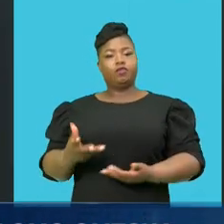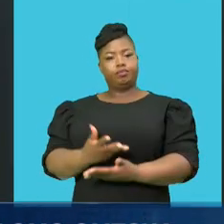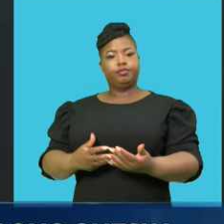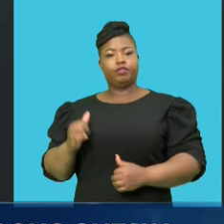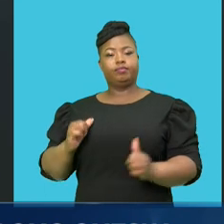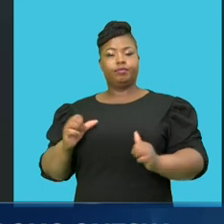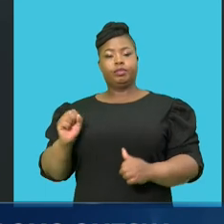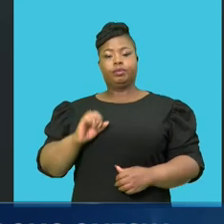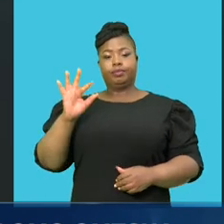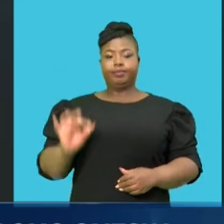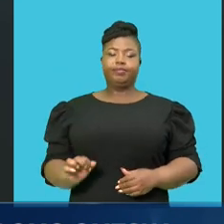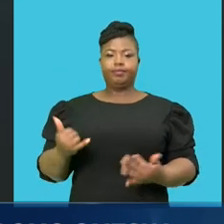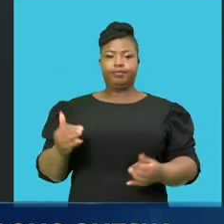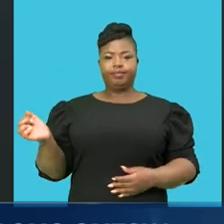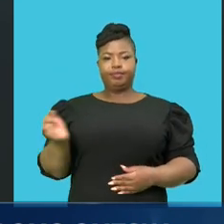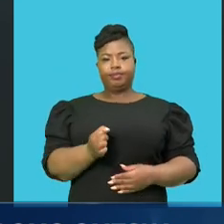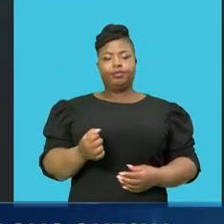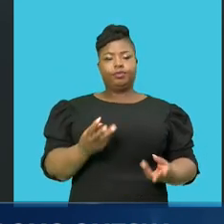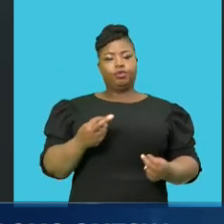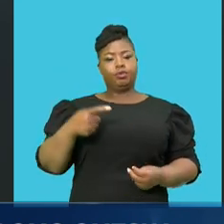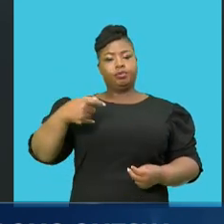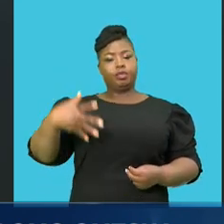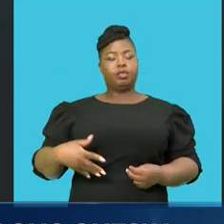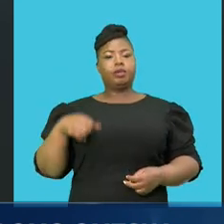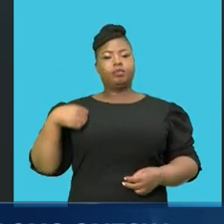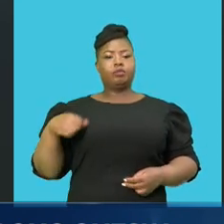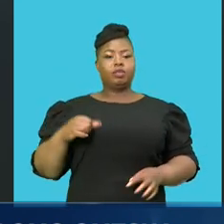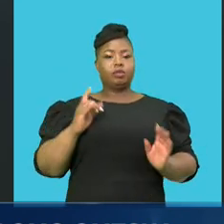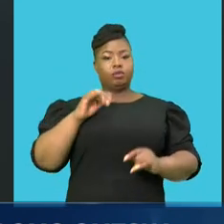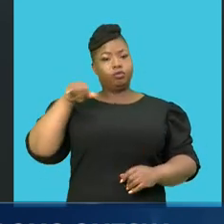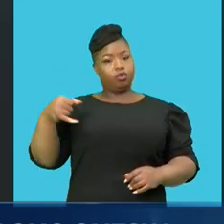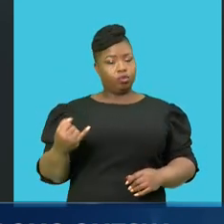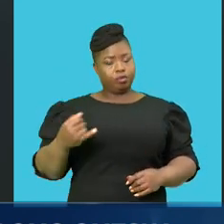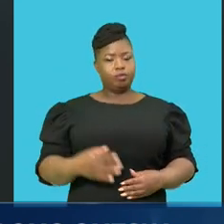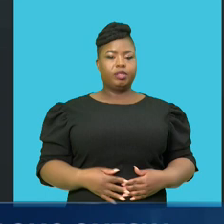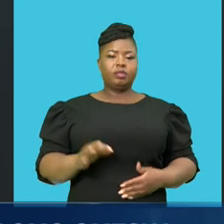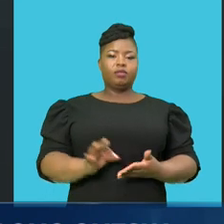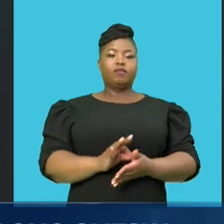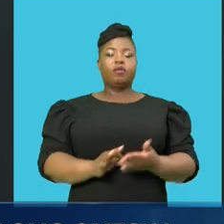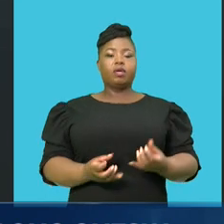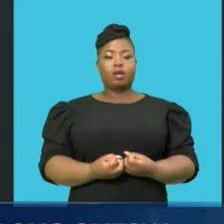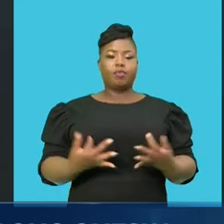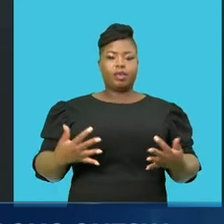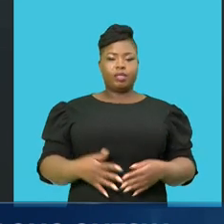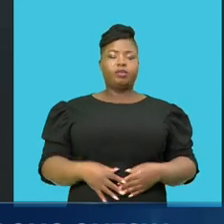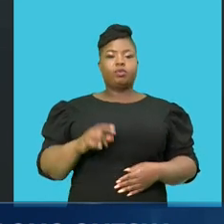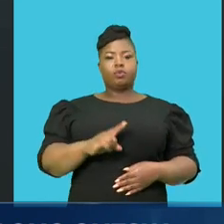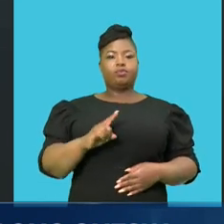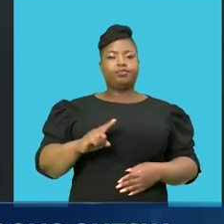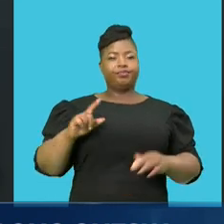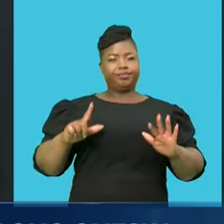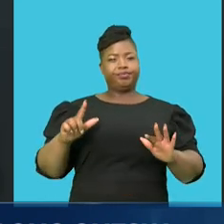e Action S.A. uselko wen jongo somlo mo omogu maspala wetu lopalasekooli nga mavote ayikulu na mashrumi e